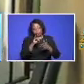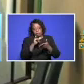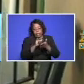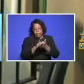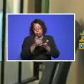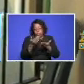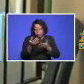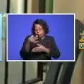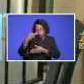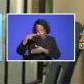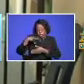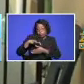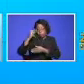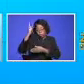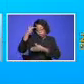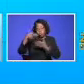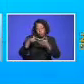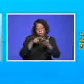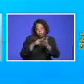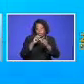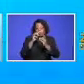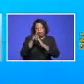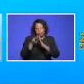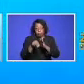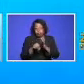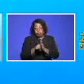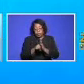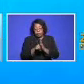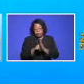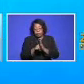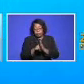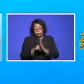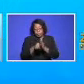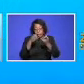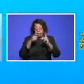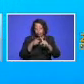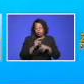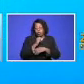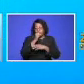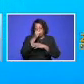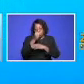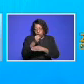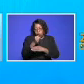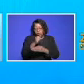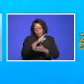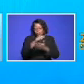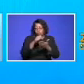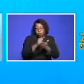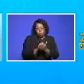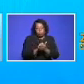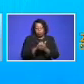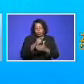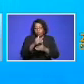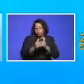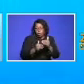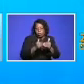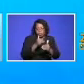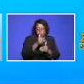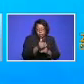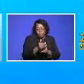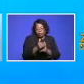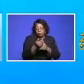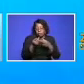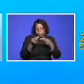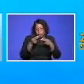be beneficial to the Parliamentary Registration Department, in an effort to ensure that the overall process takes